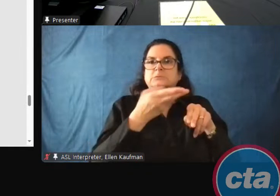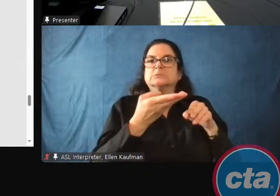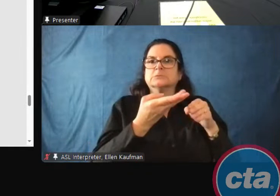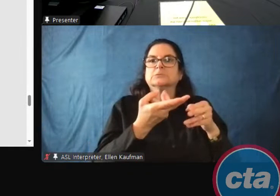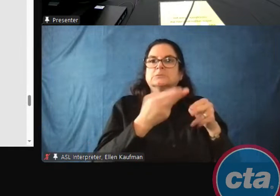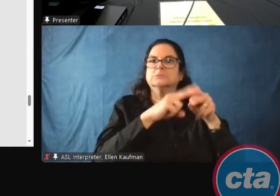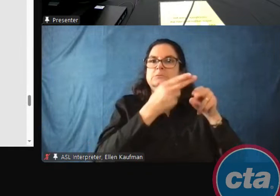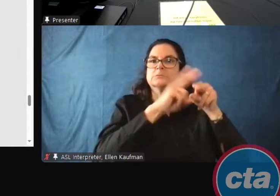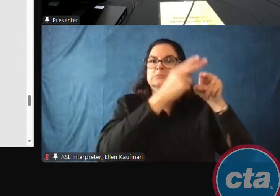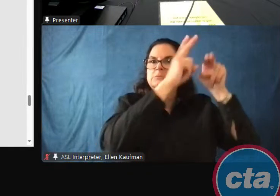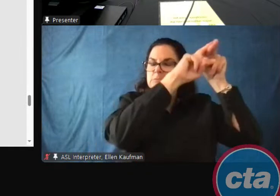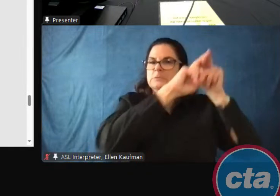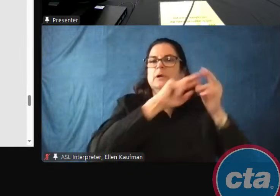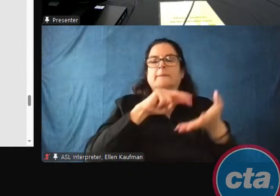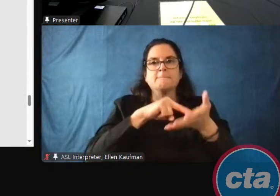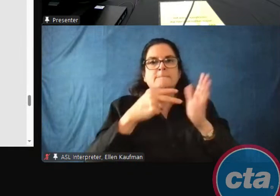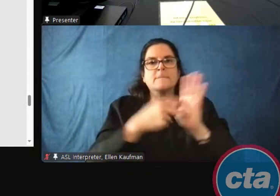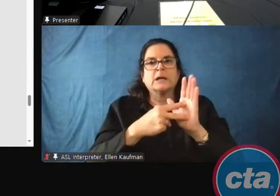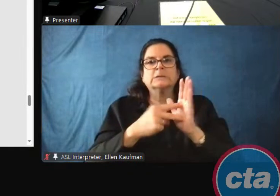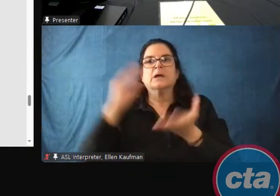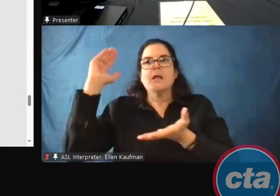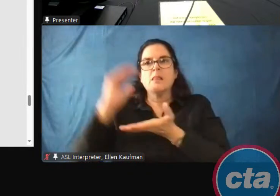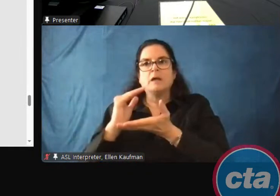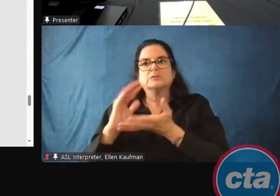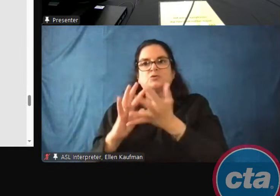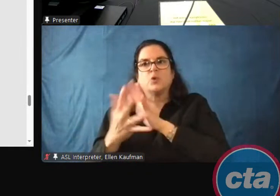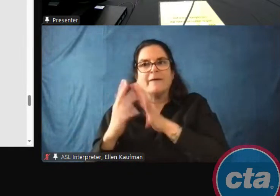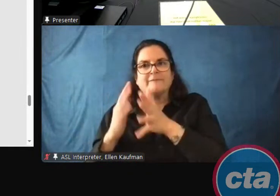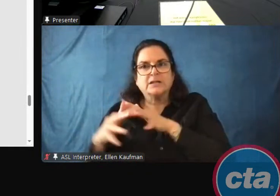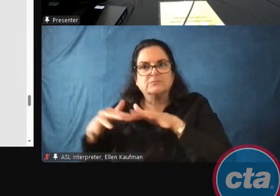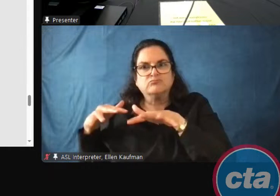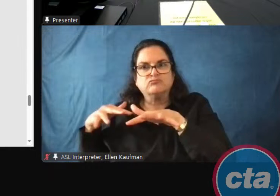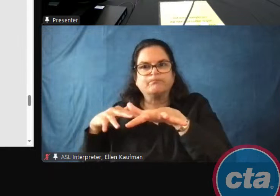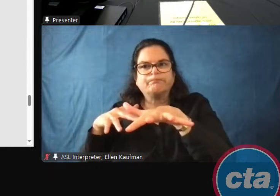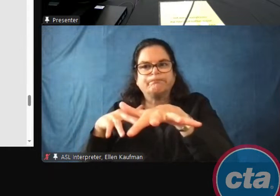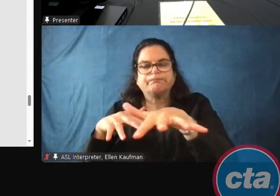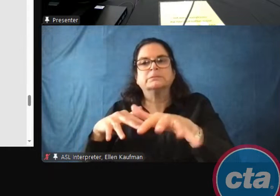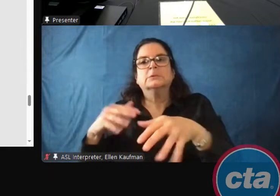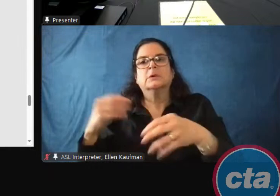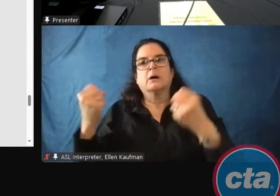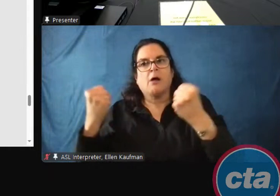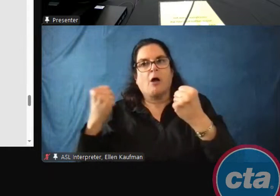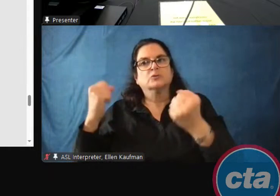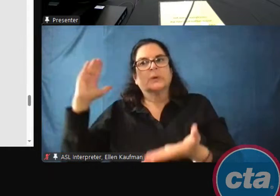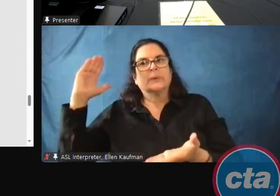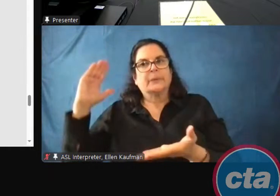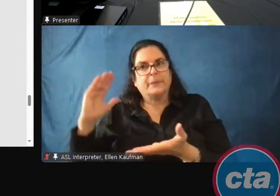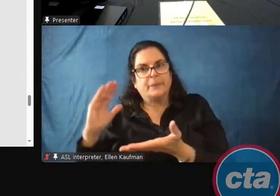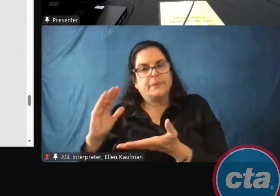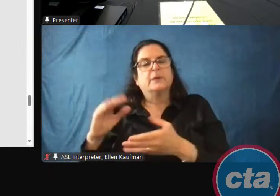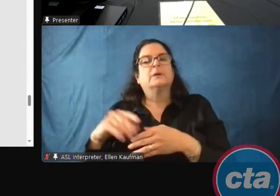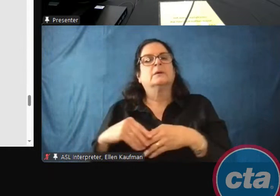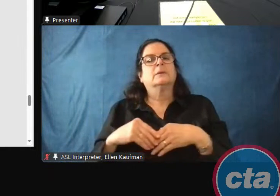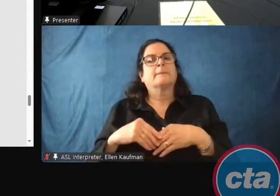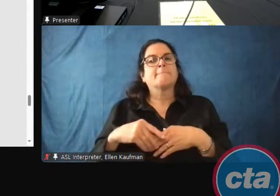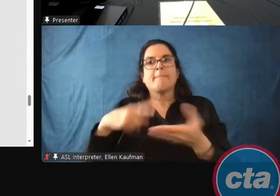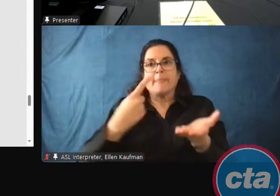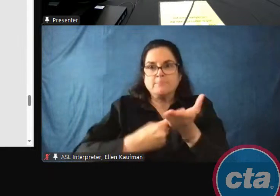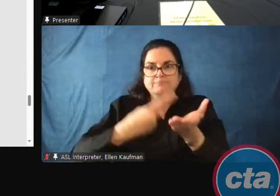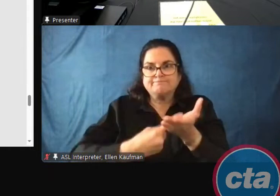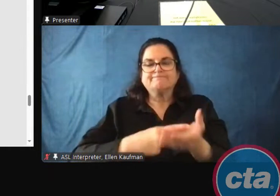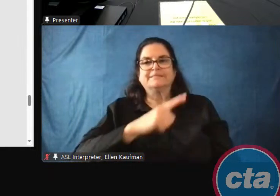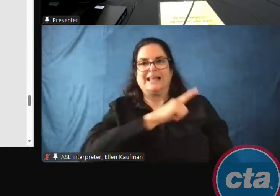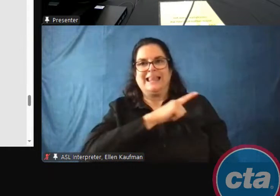invests in transit. And so I think that's a really important conversation as we go down and start having conversations with legislatures. Is an